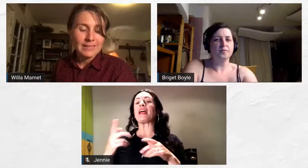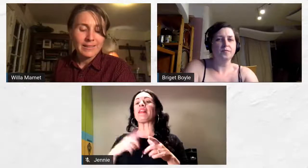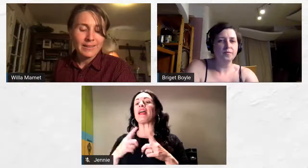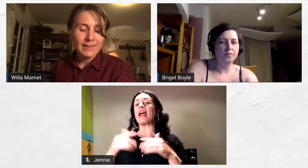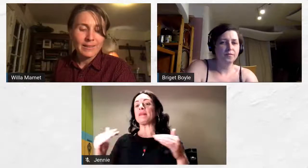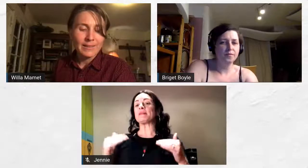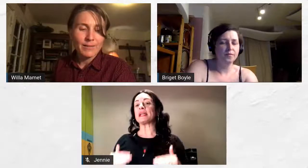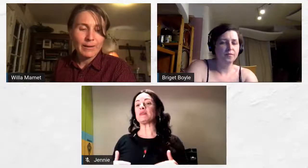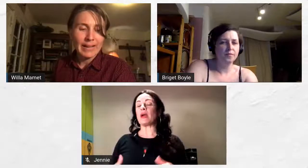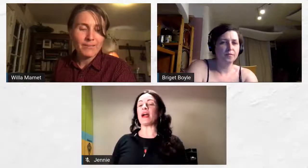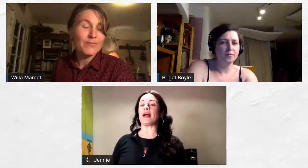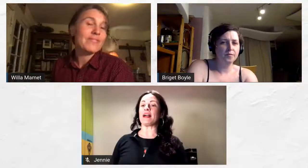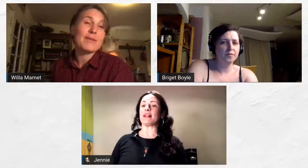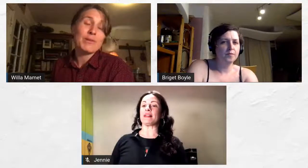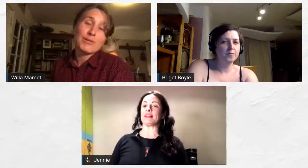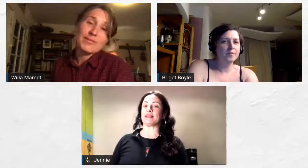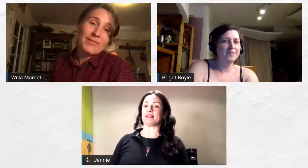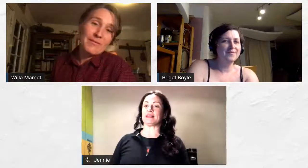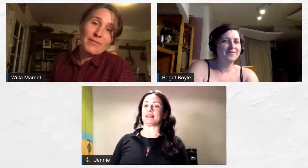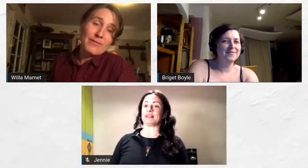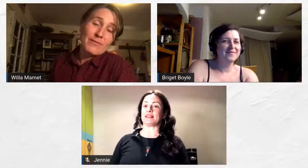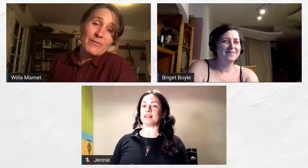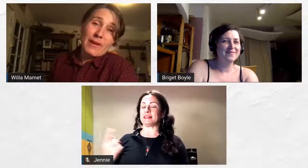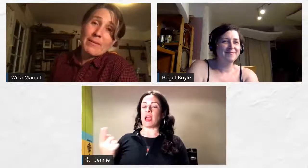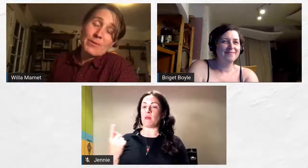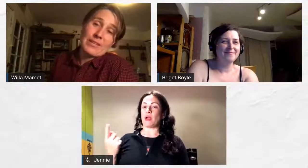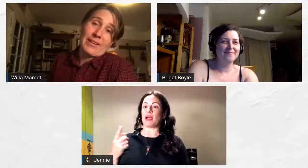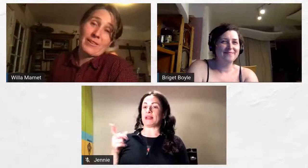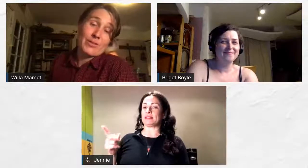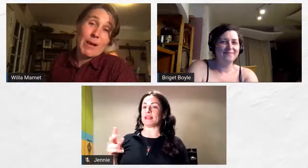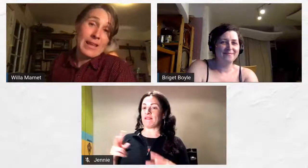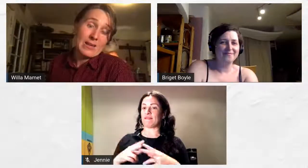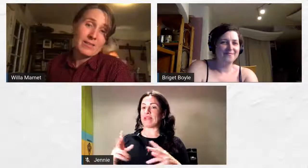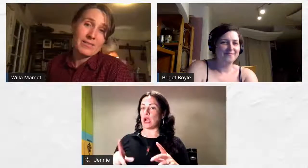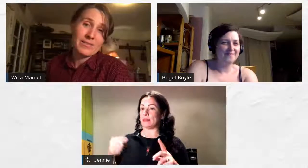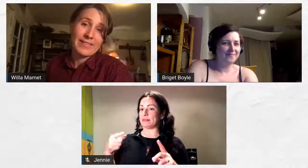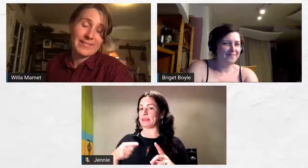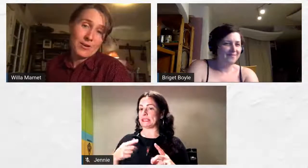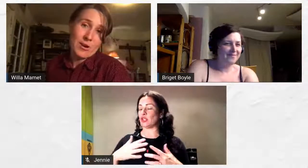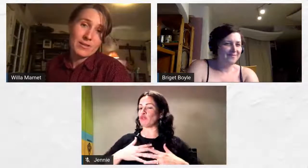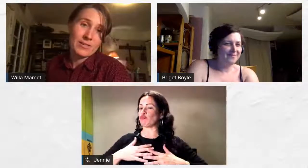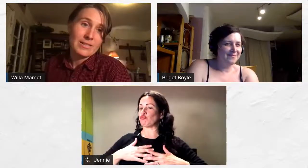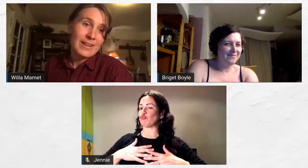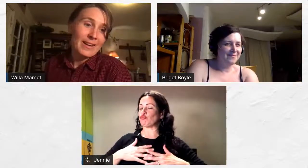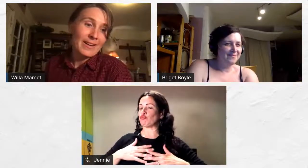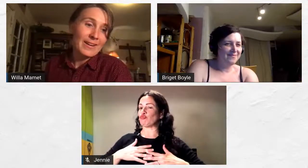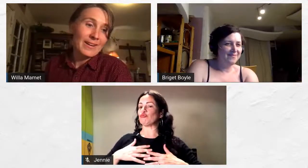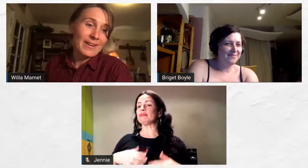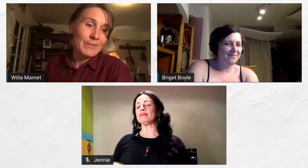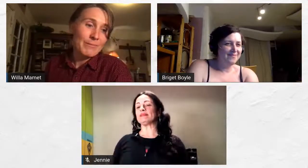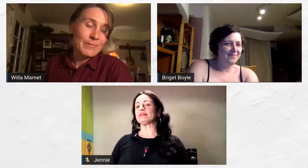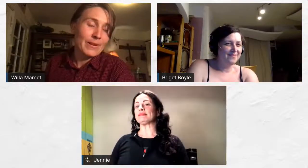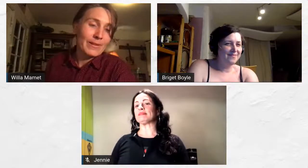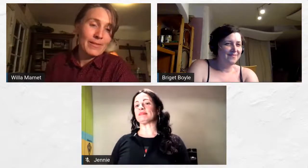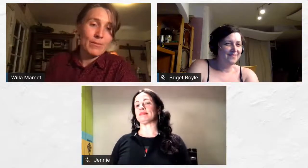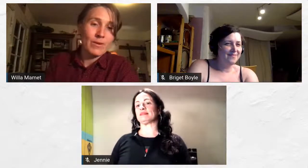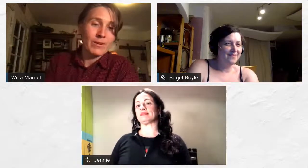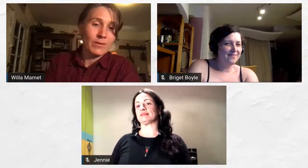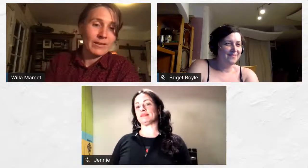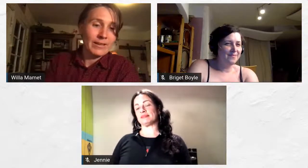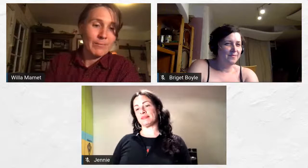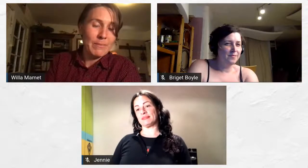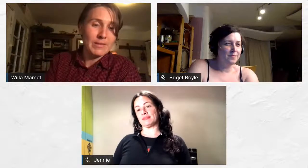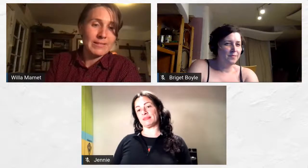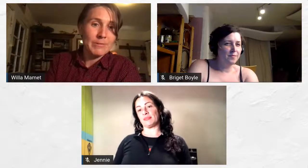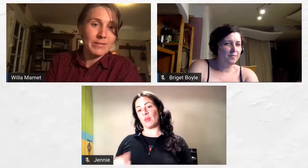meanwhile, we have someone who's very particular to my ears and heart, the one